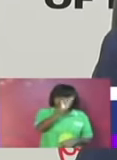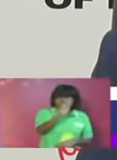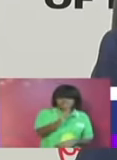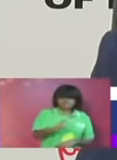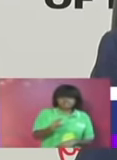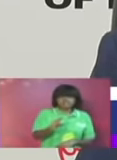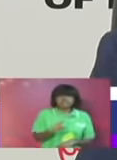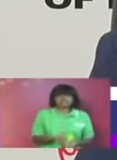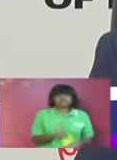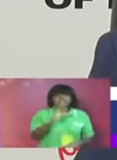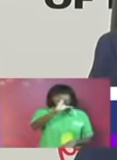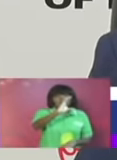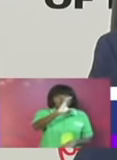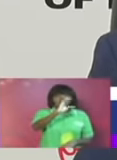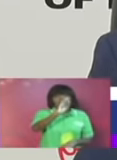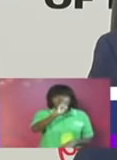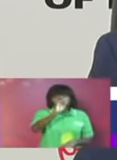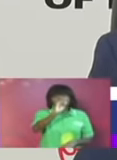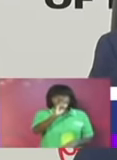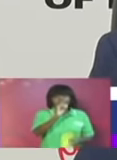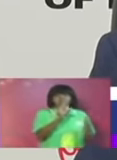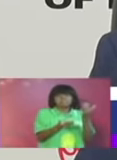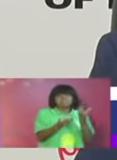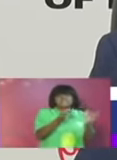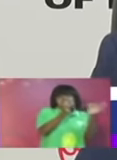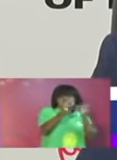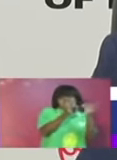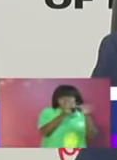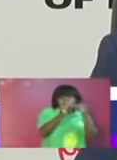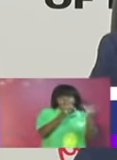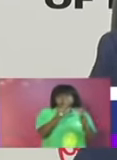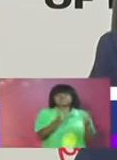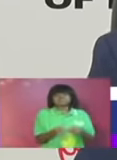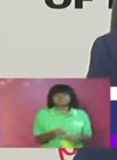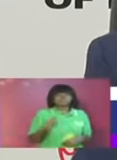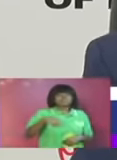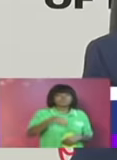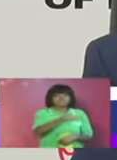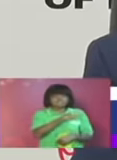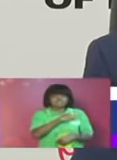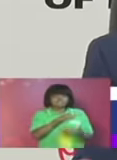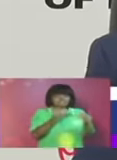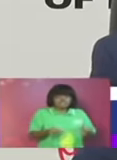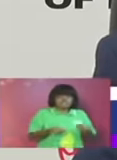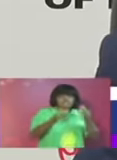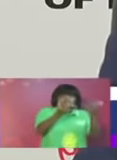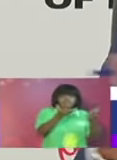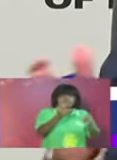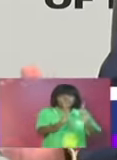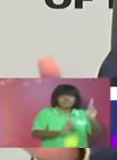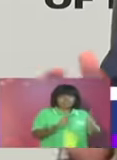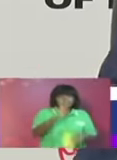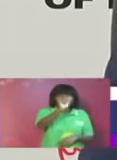were also administering AstraZeneca up until June. So some AstraZeneca has to